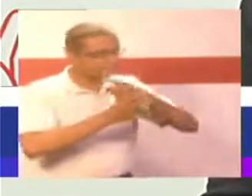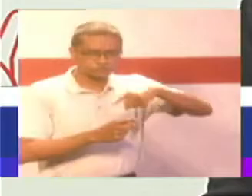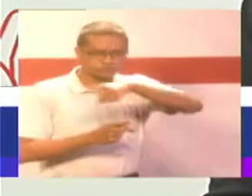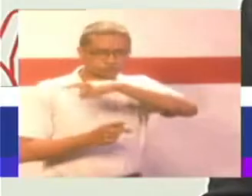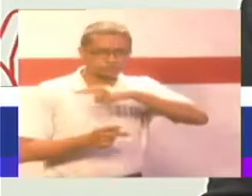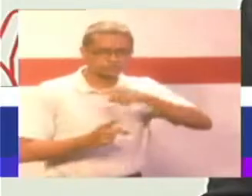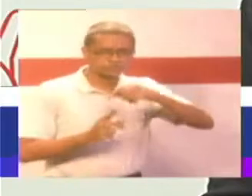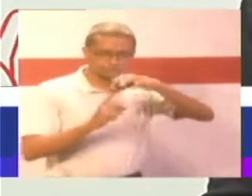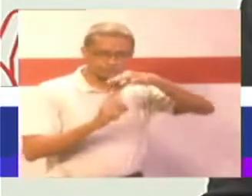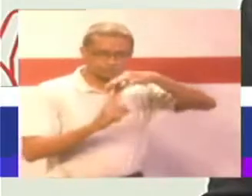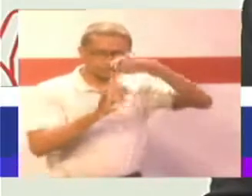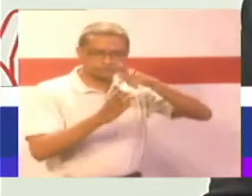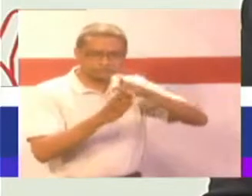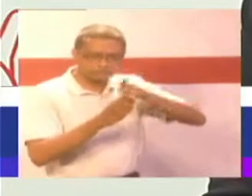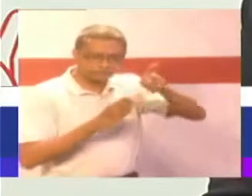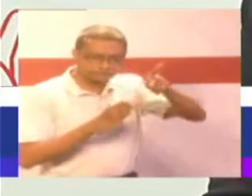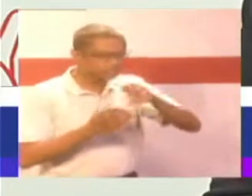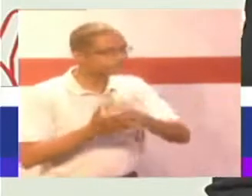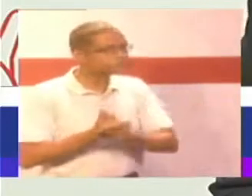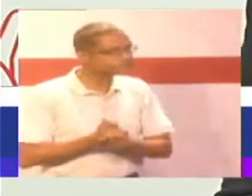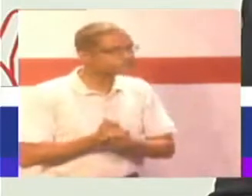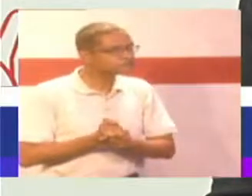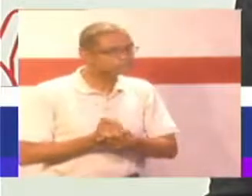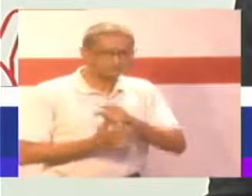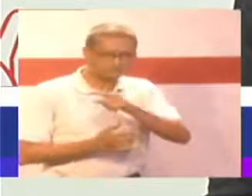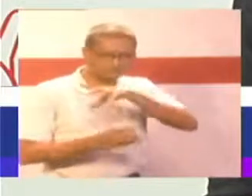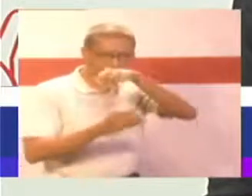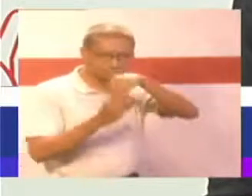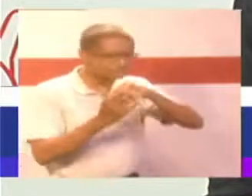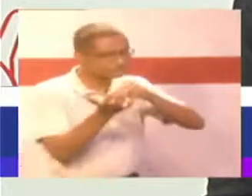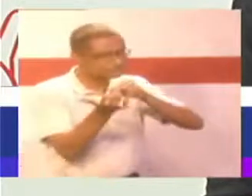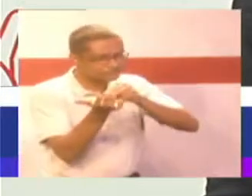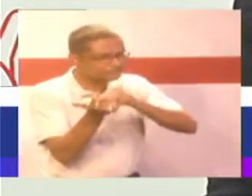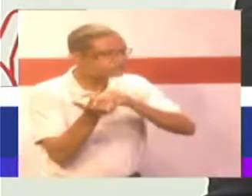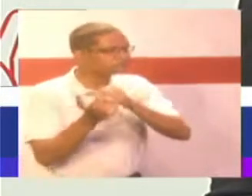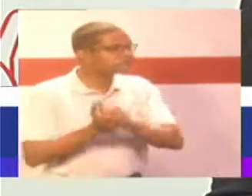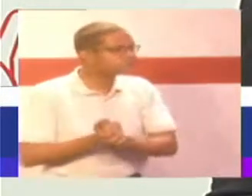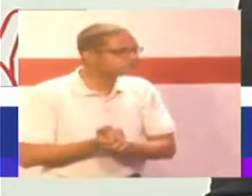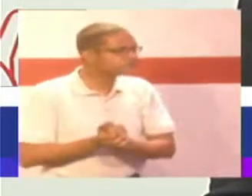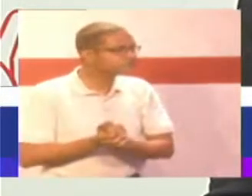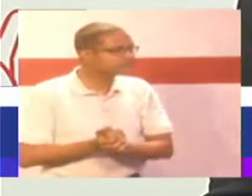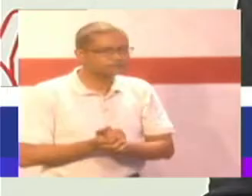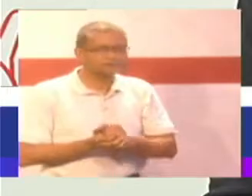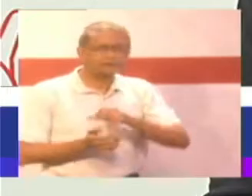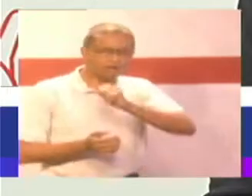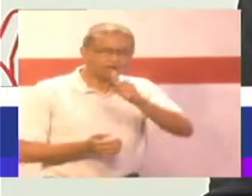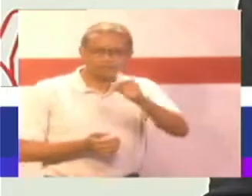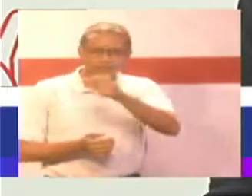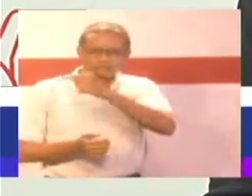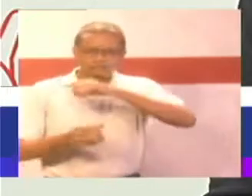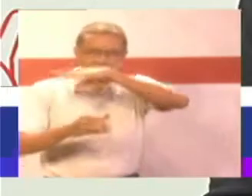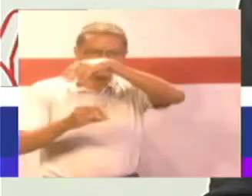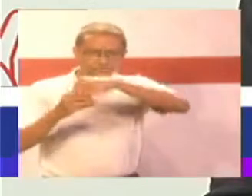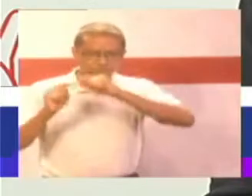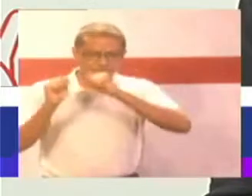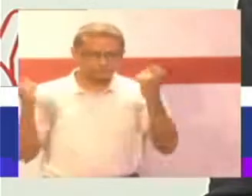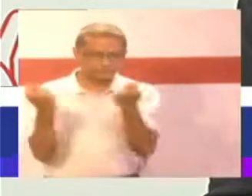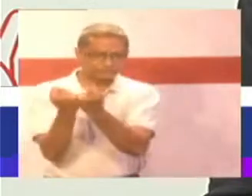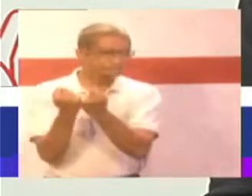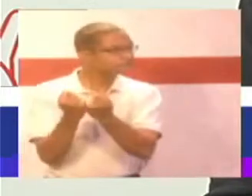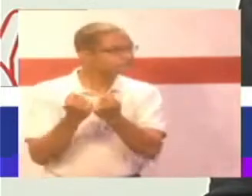intensive care unit medicine, critical care, and internal medicine, and others. At